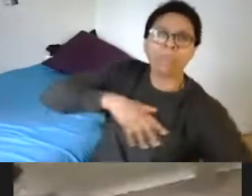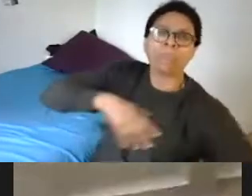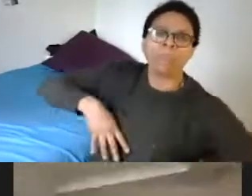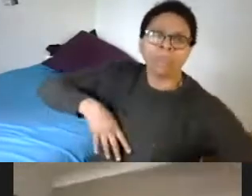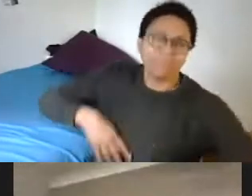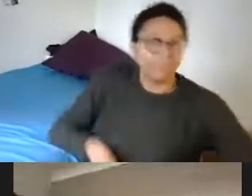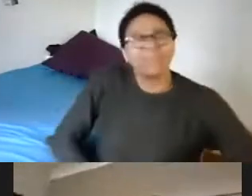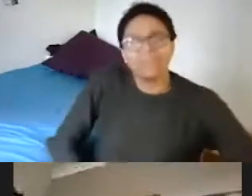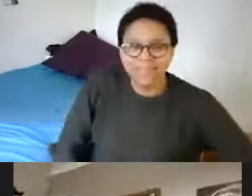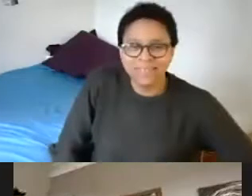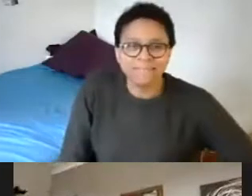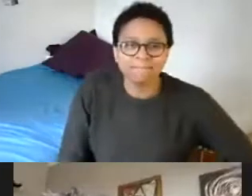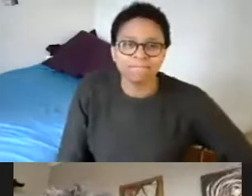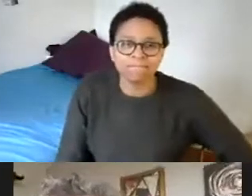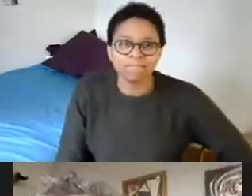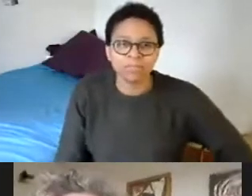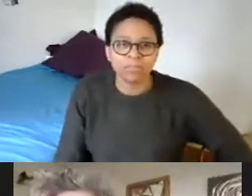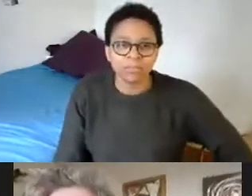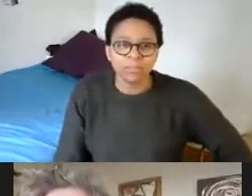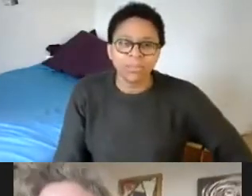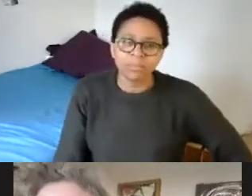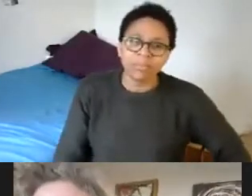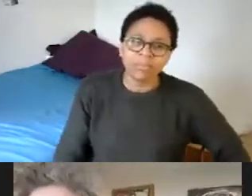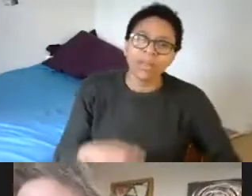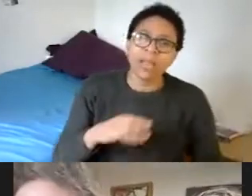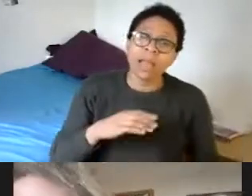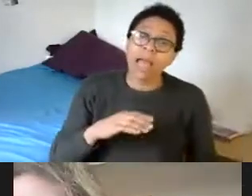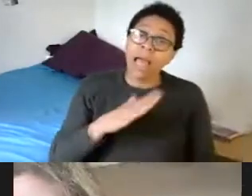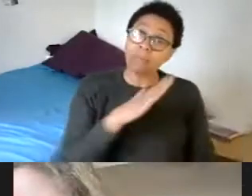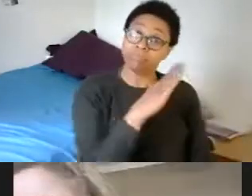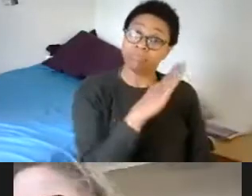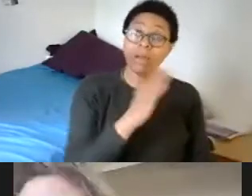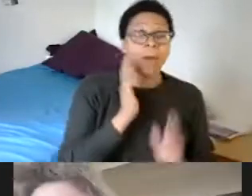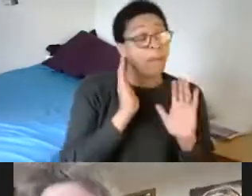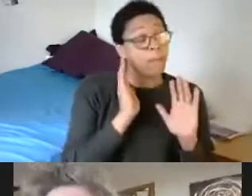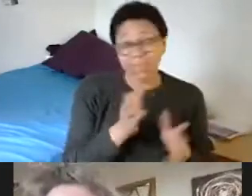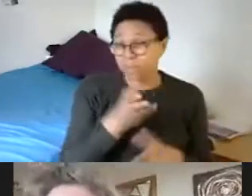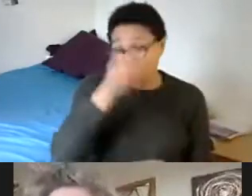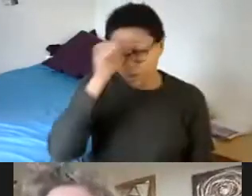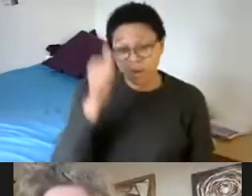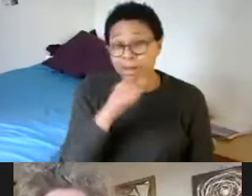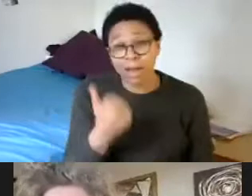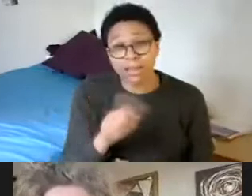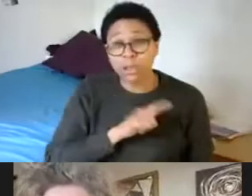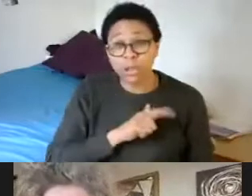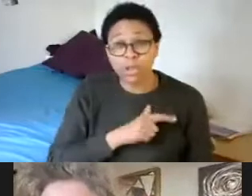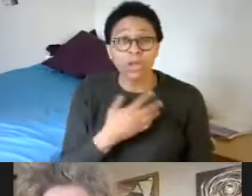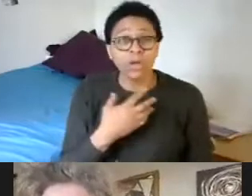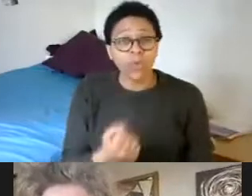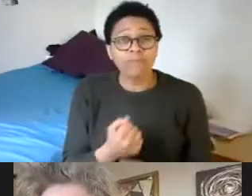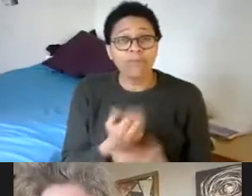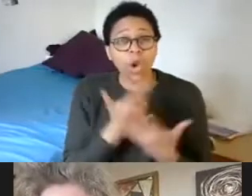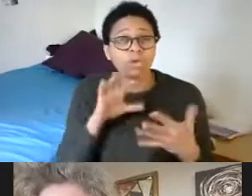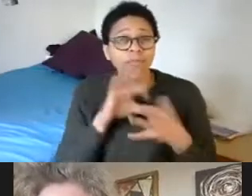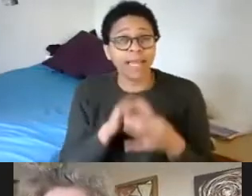quite nice. And it must be so nice, all the memories that are within those books, and clearly, you know, meant so much to your uncle as